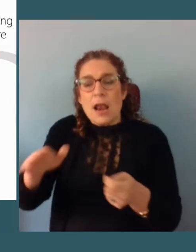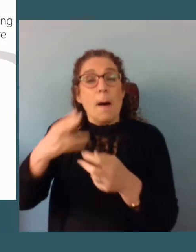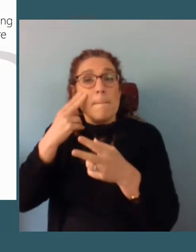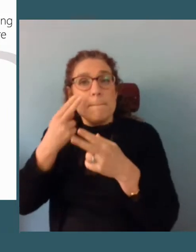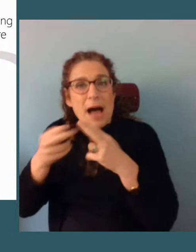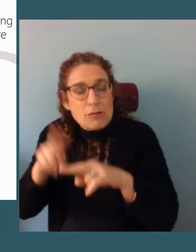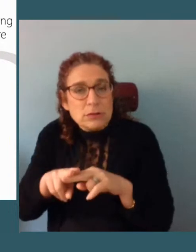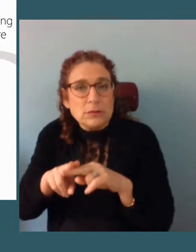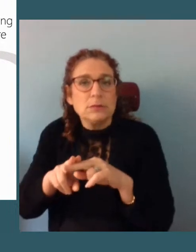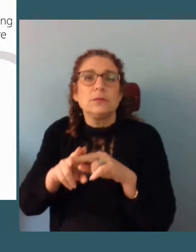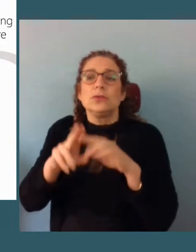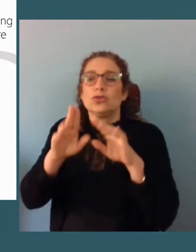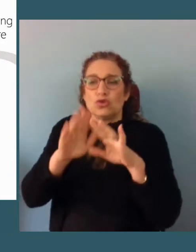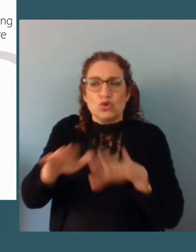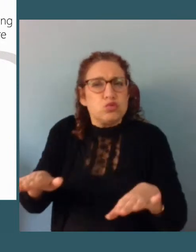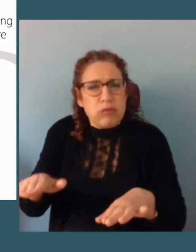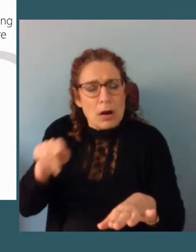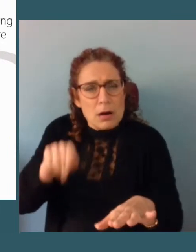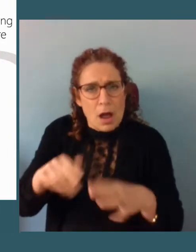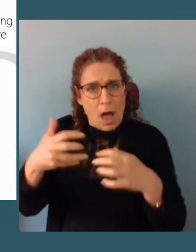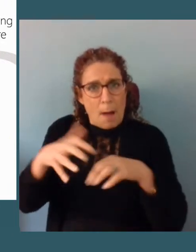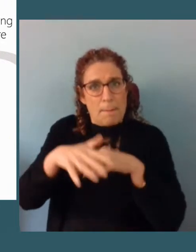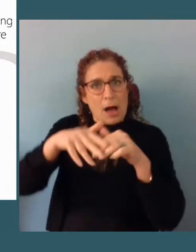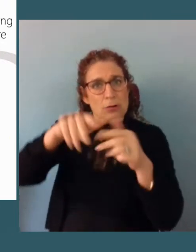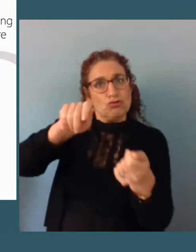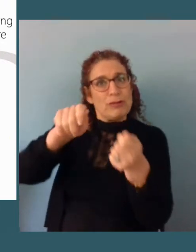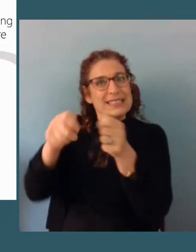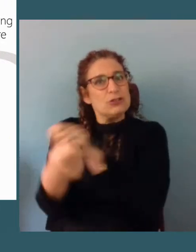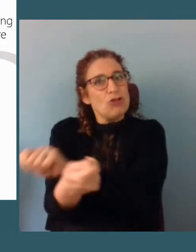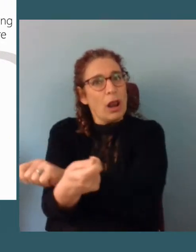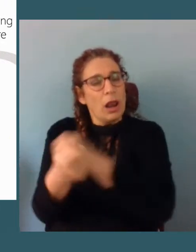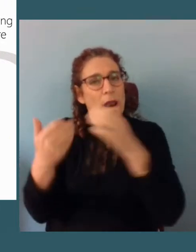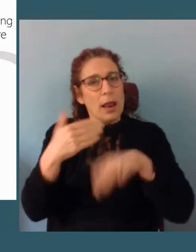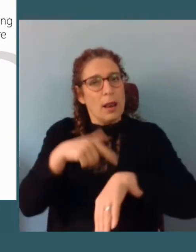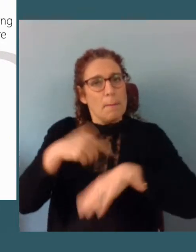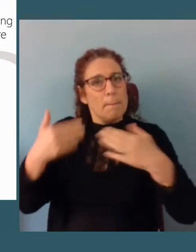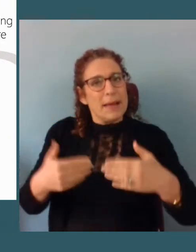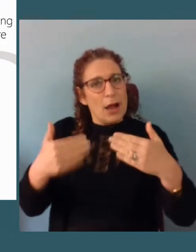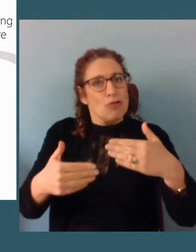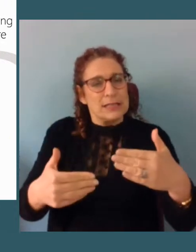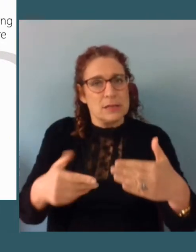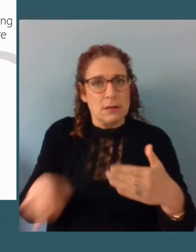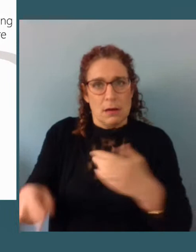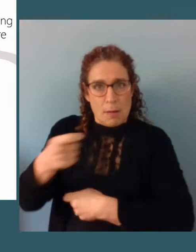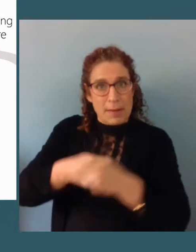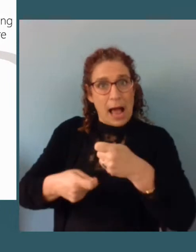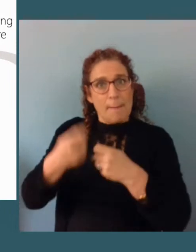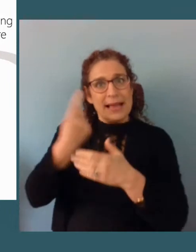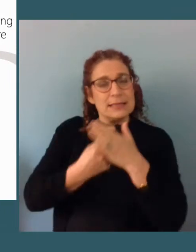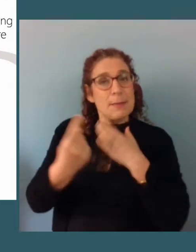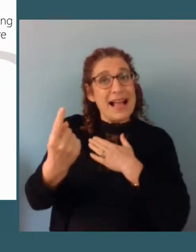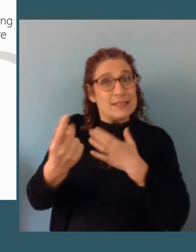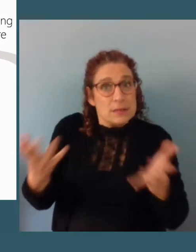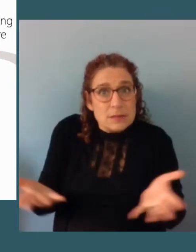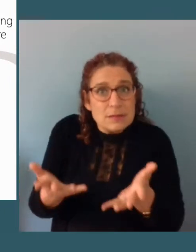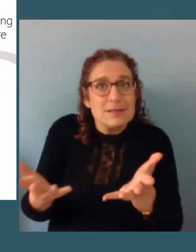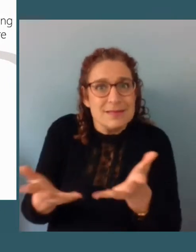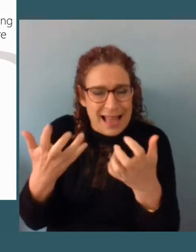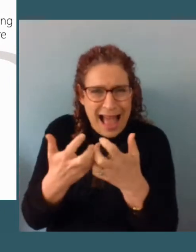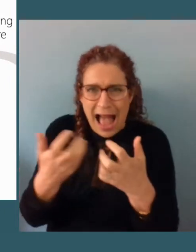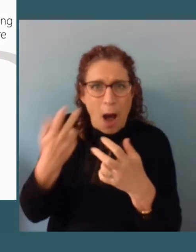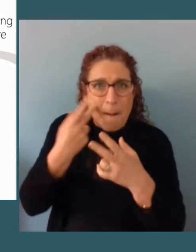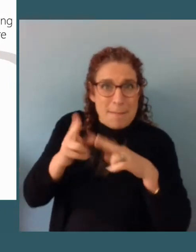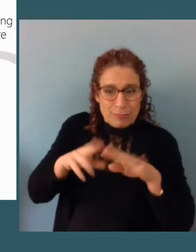there's something around transition periods and how we move between independence and how we negotiate that between parents and